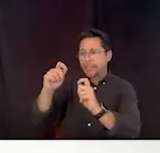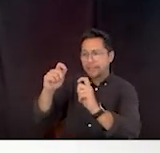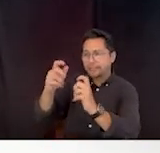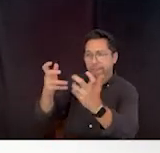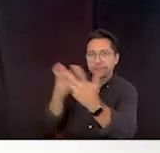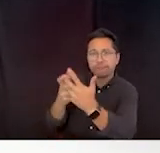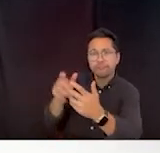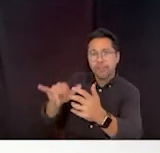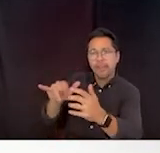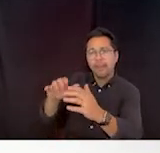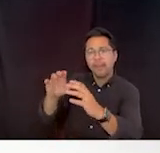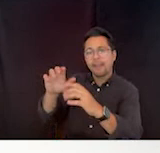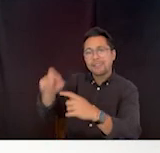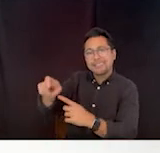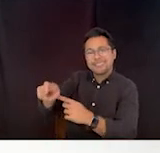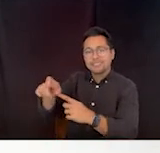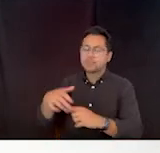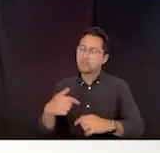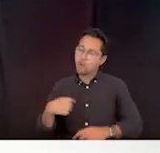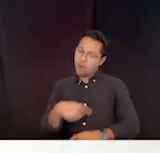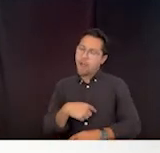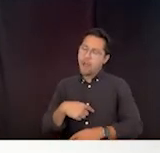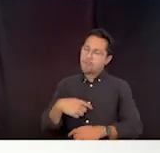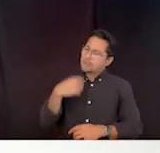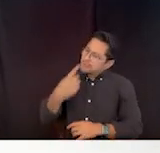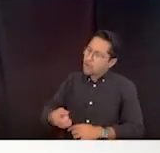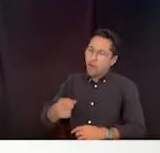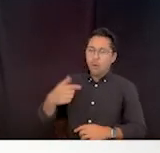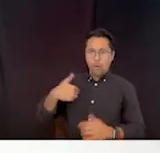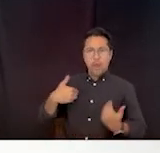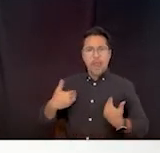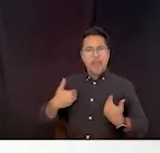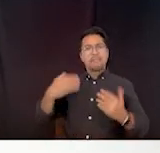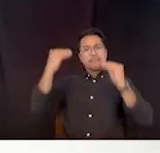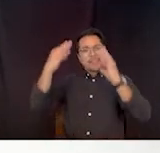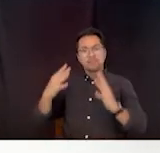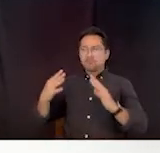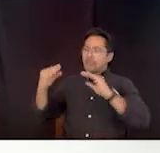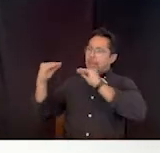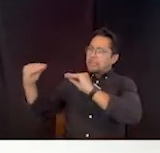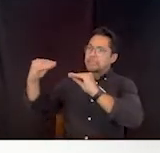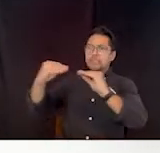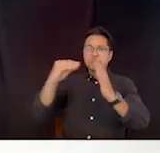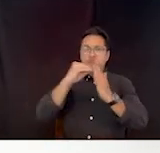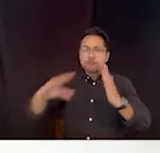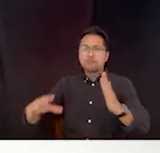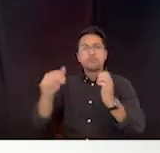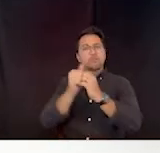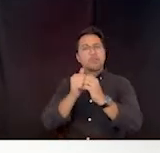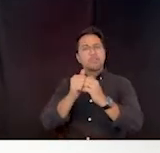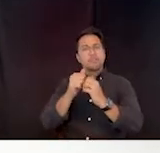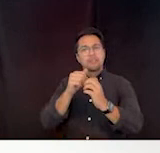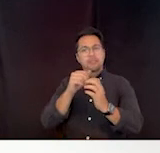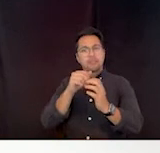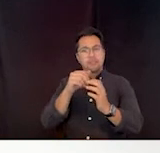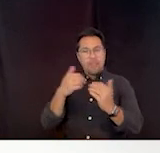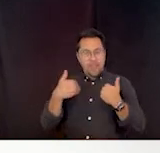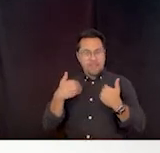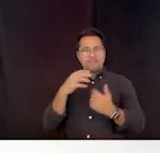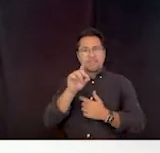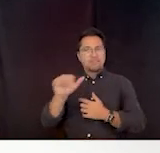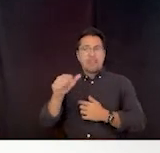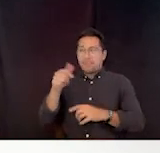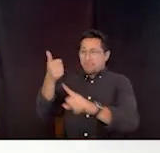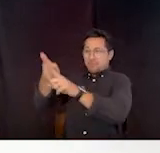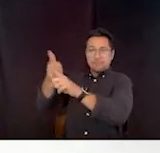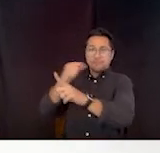so I'm just seeing that we've got some teachers teaching students with special needs that aren't qualified,